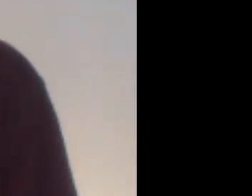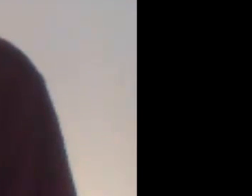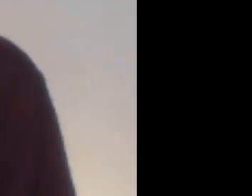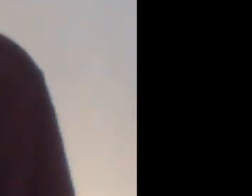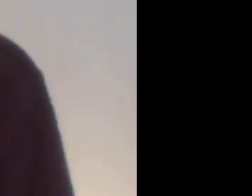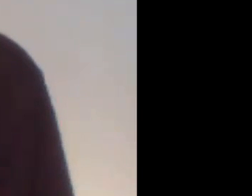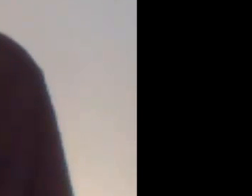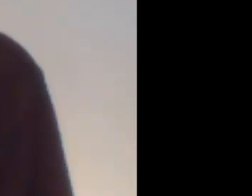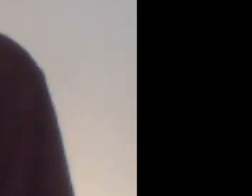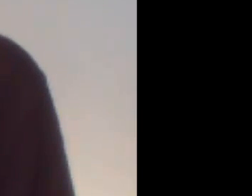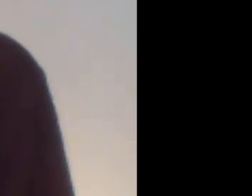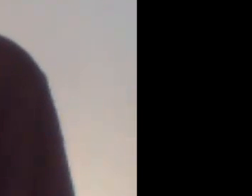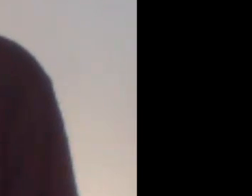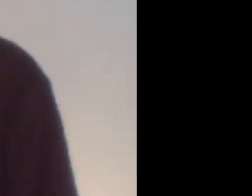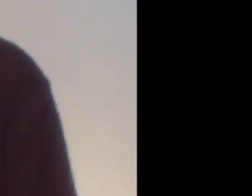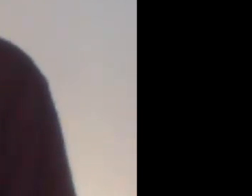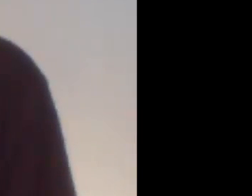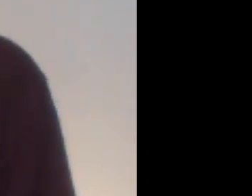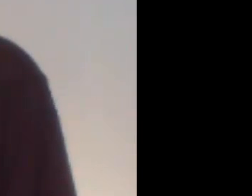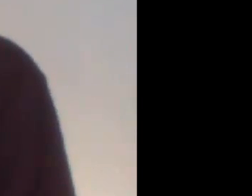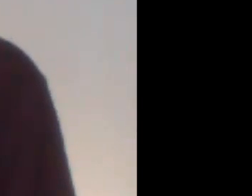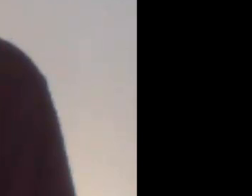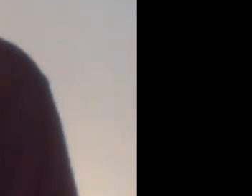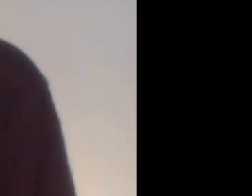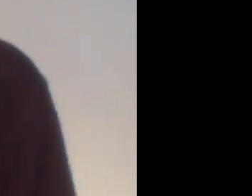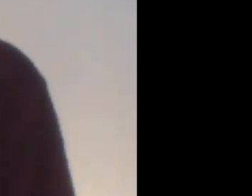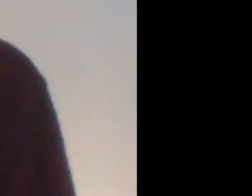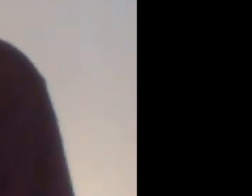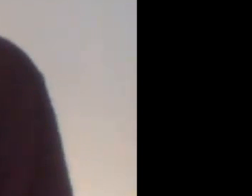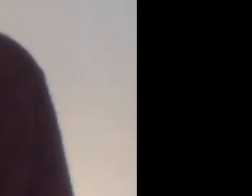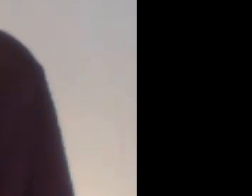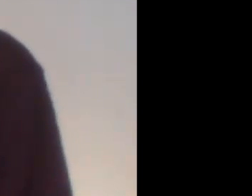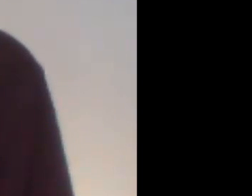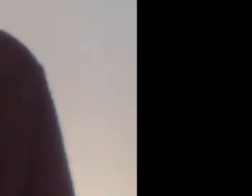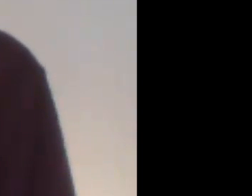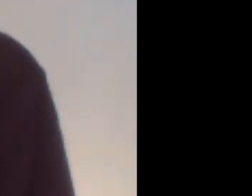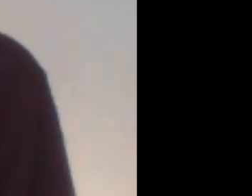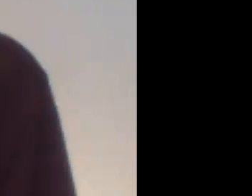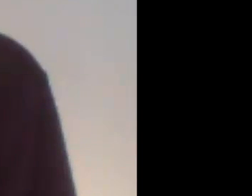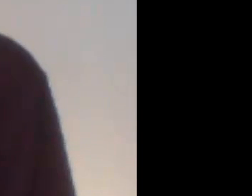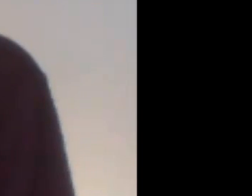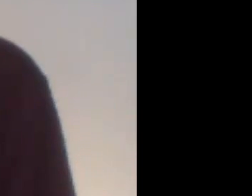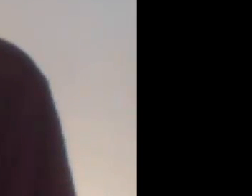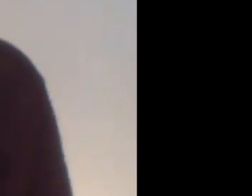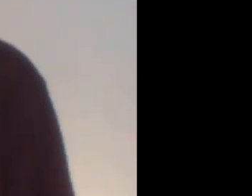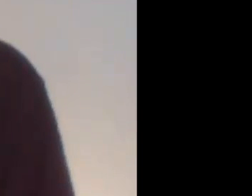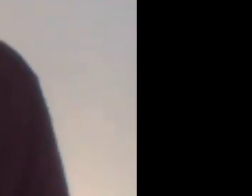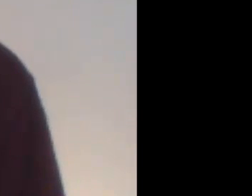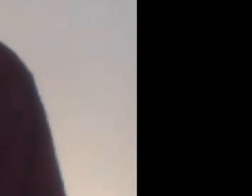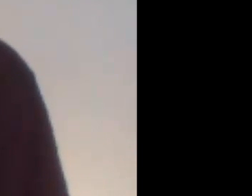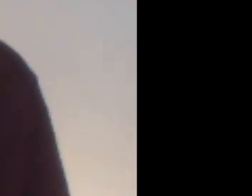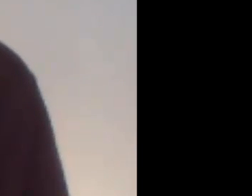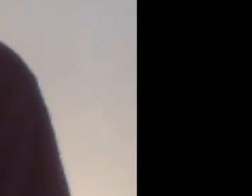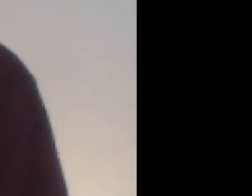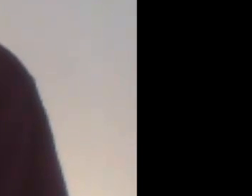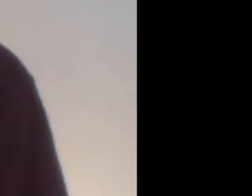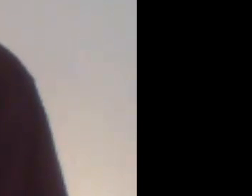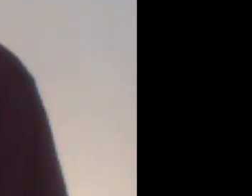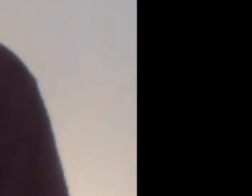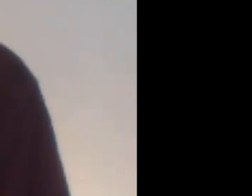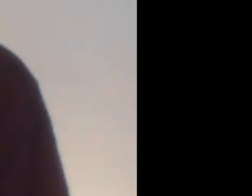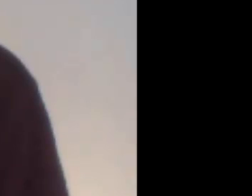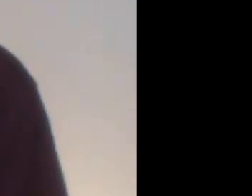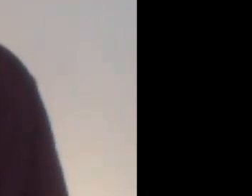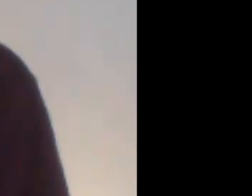And you could just say ça va. Since I already had said salut, I suppose you could repeat it back to me. Okay, now you initiate